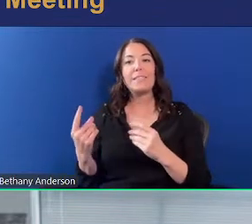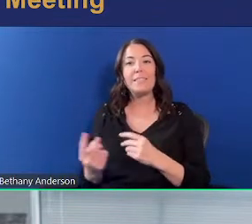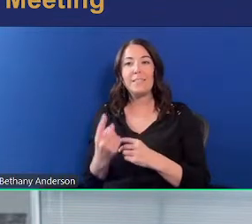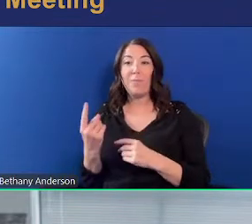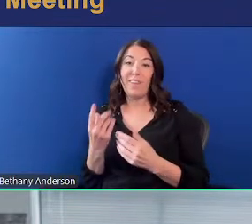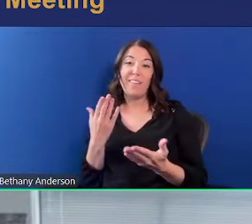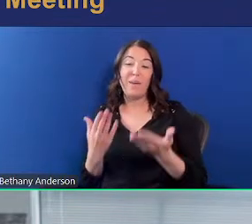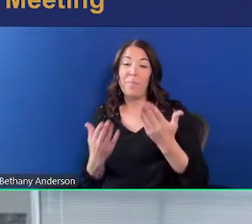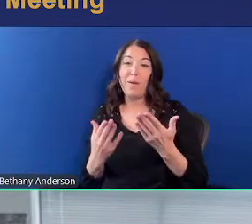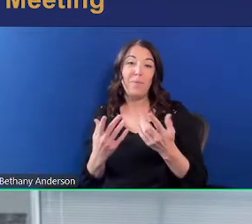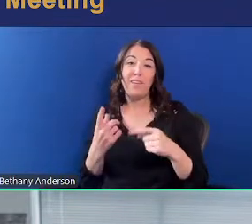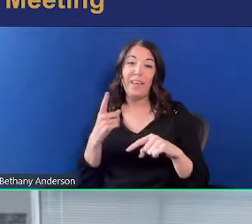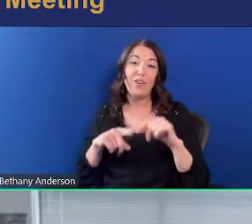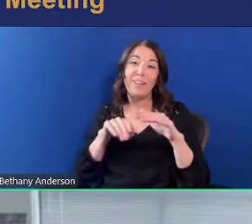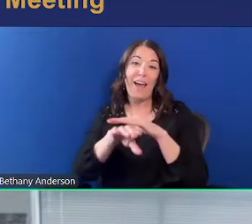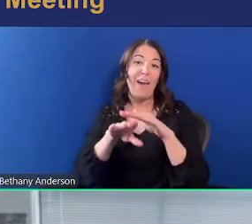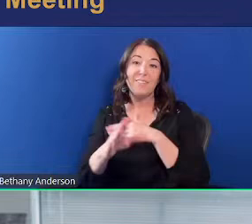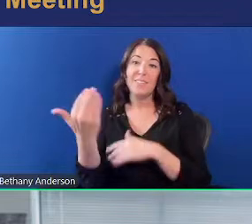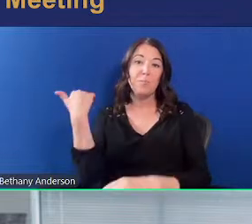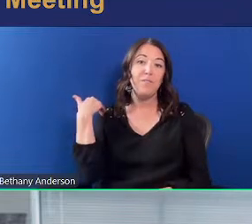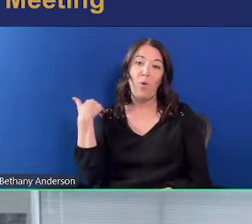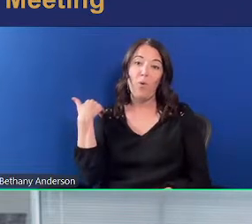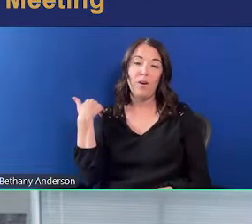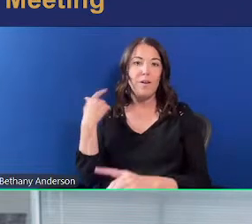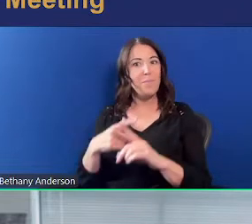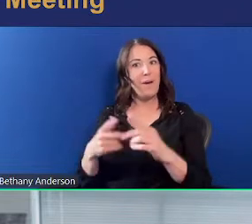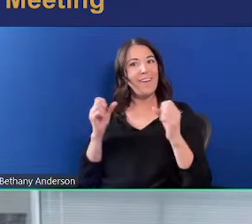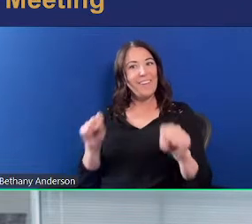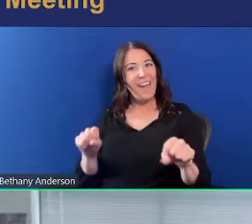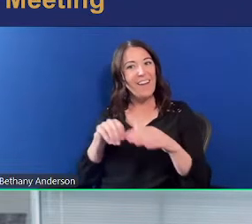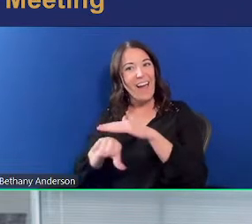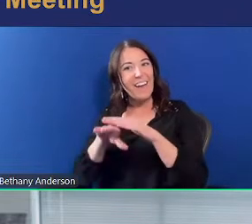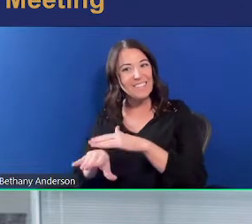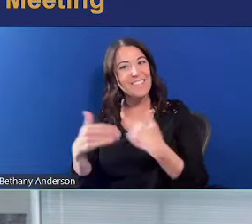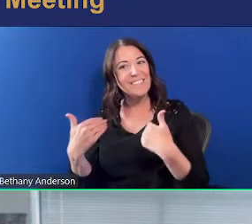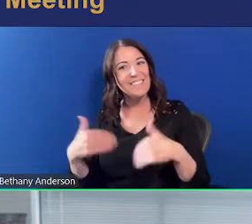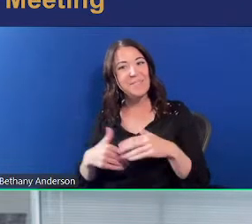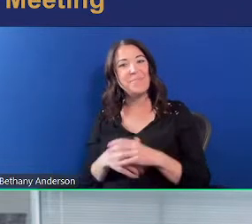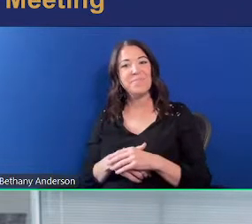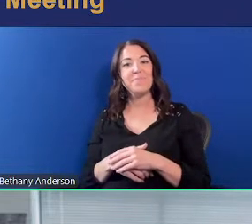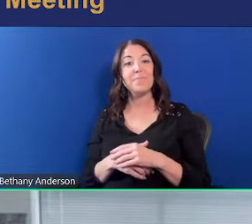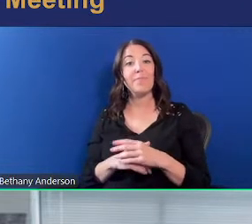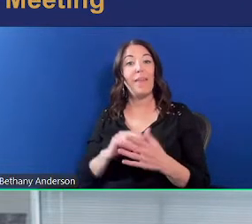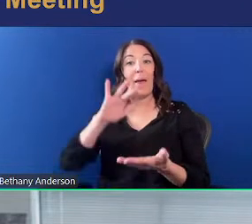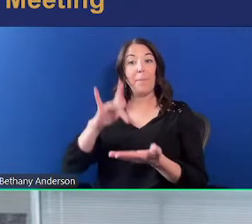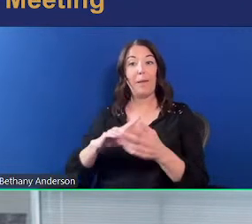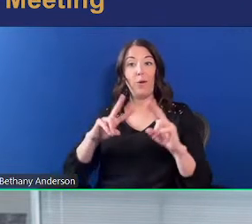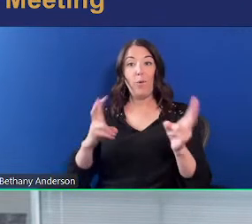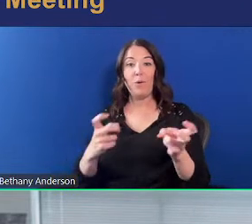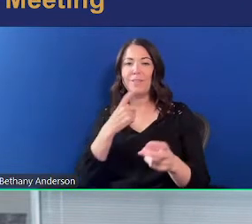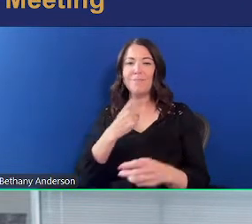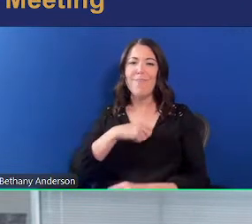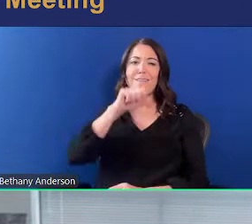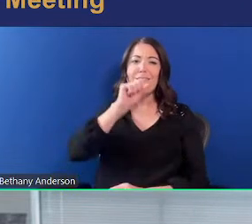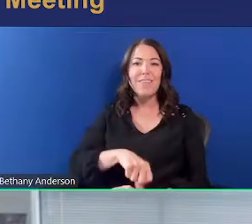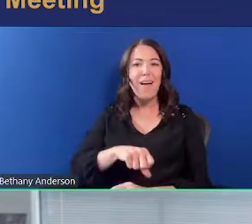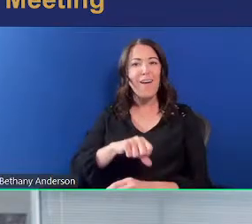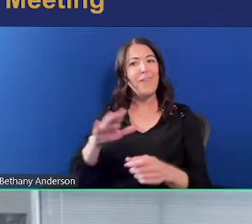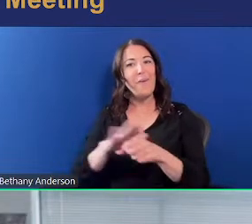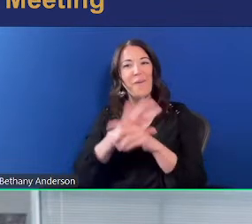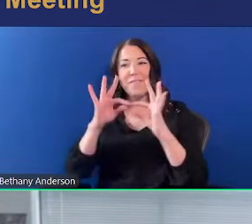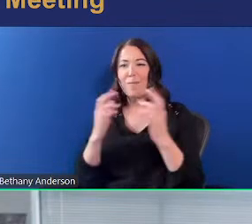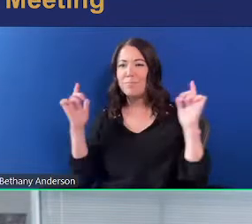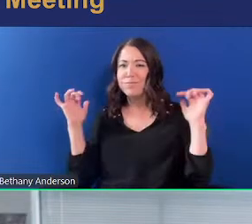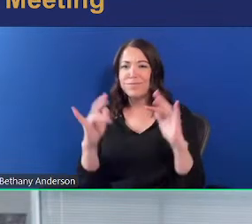pretty inaccessible in a very accessible way. This middle quote says, "I love that the whole family had fun and